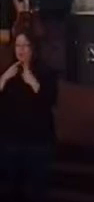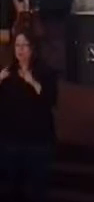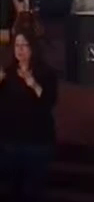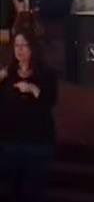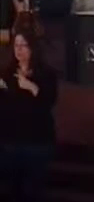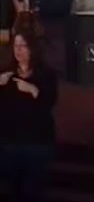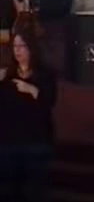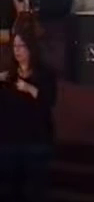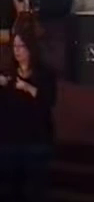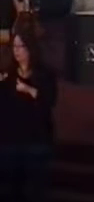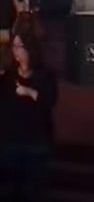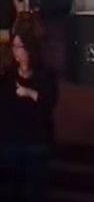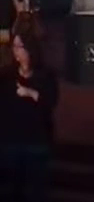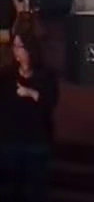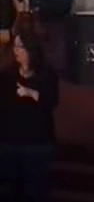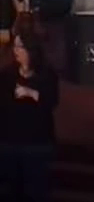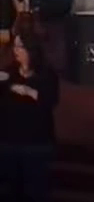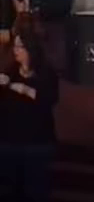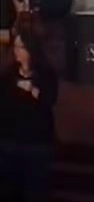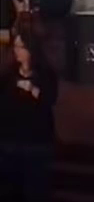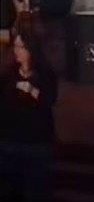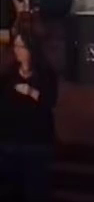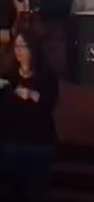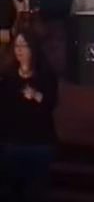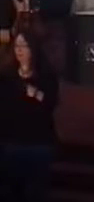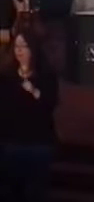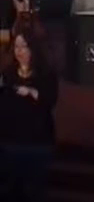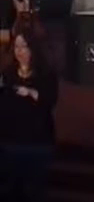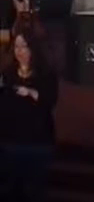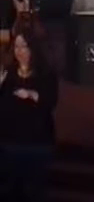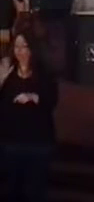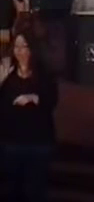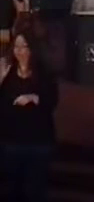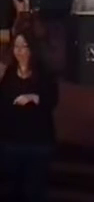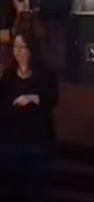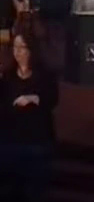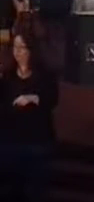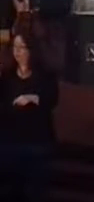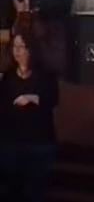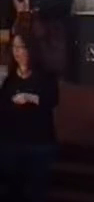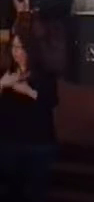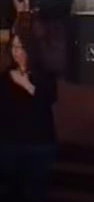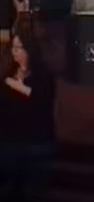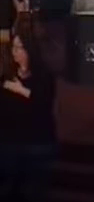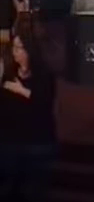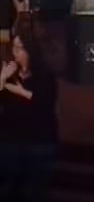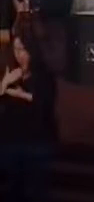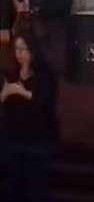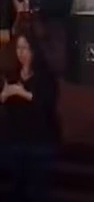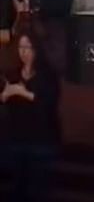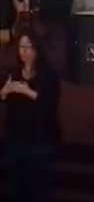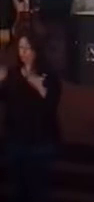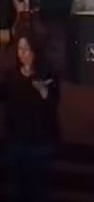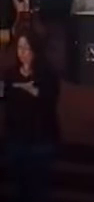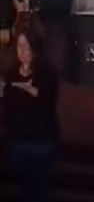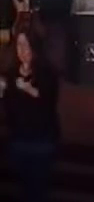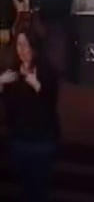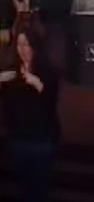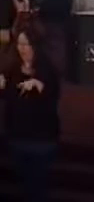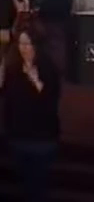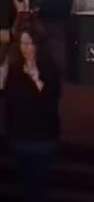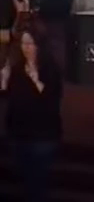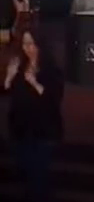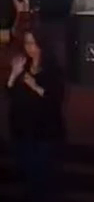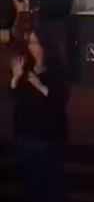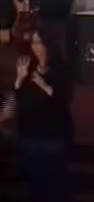here on church property next Saturday. So good morning to you. It is good to be here and have the opportunity